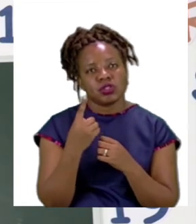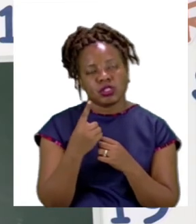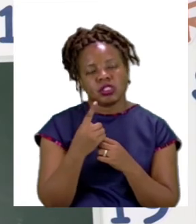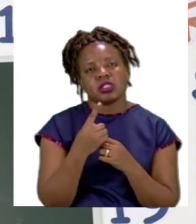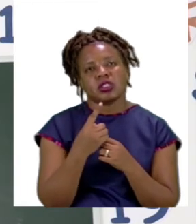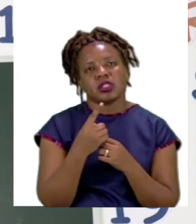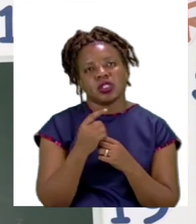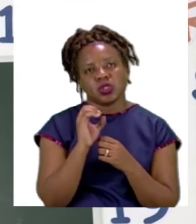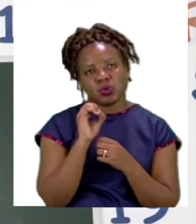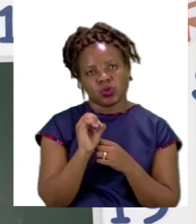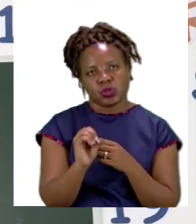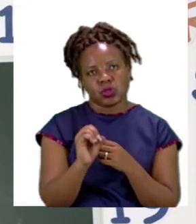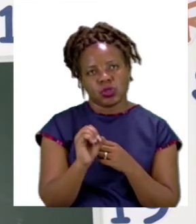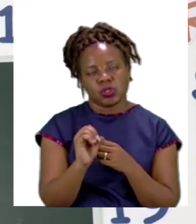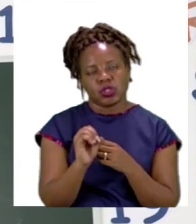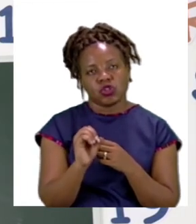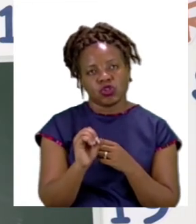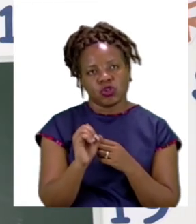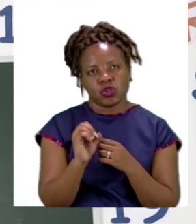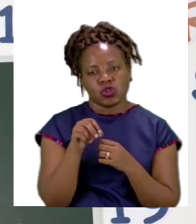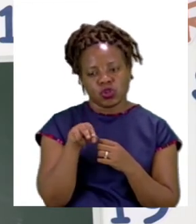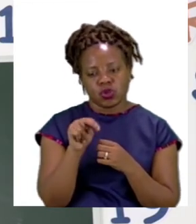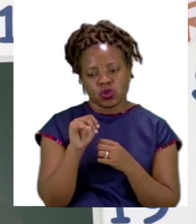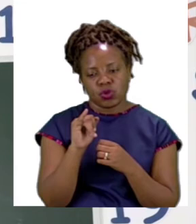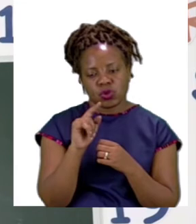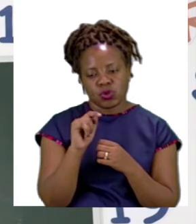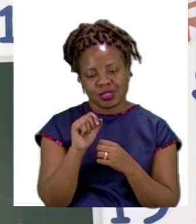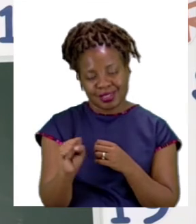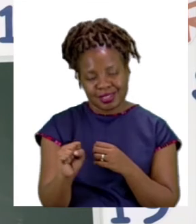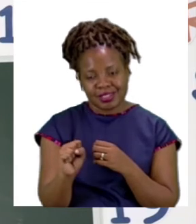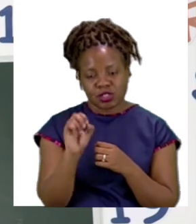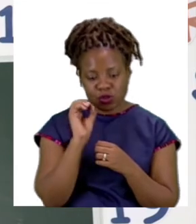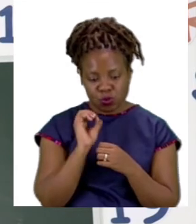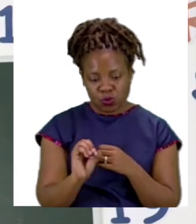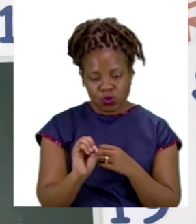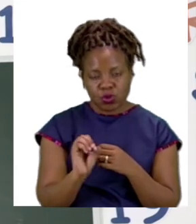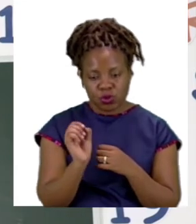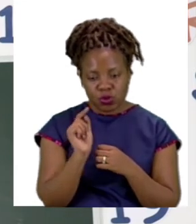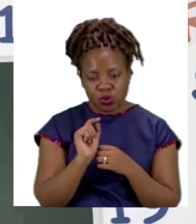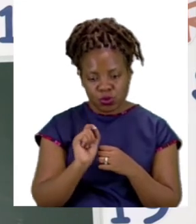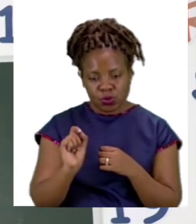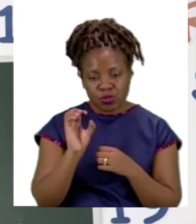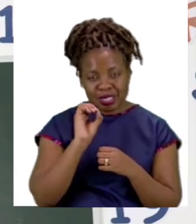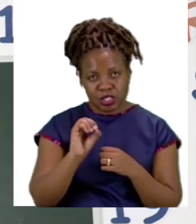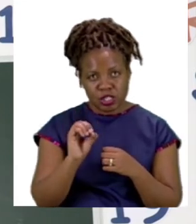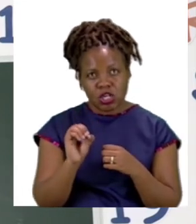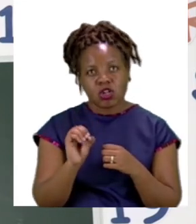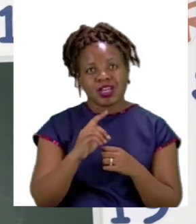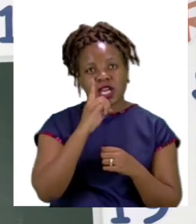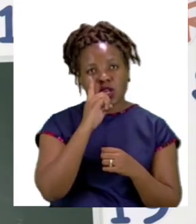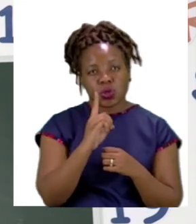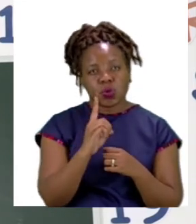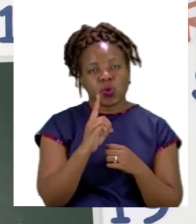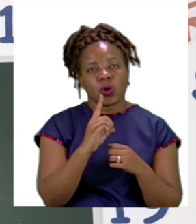okay, I'm going to take one. So we take from our bag and we give it to Grandpa